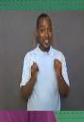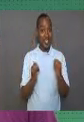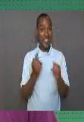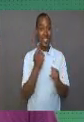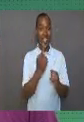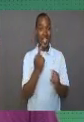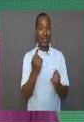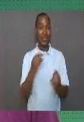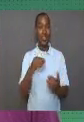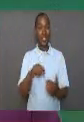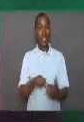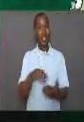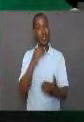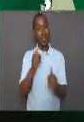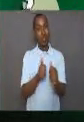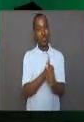about today.